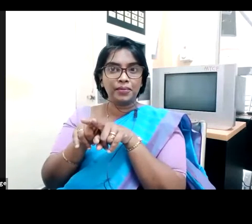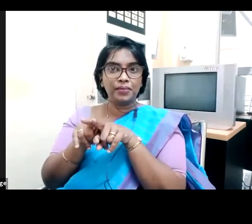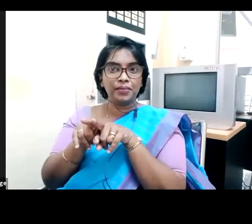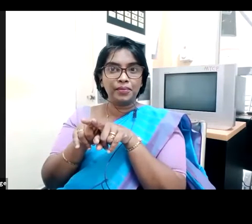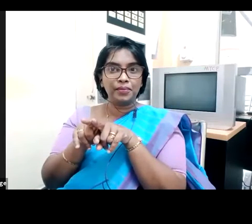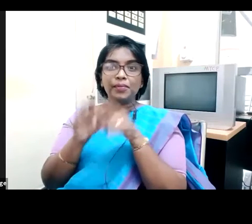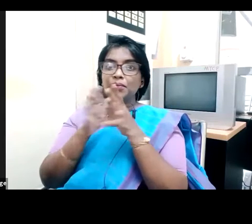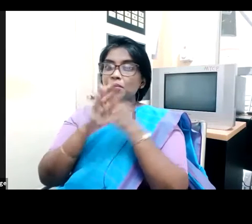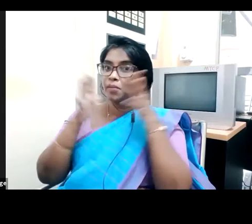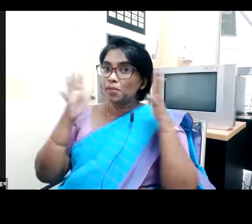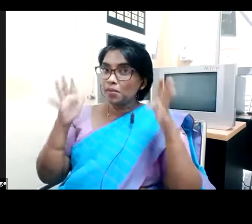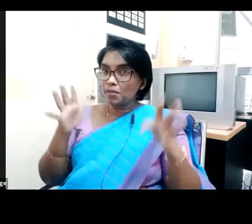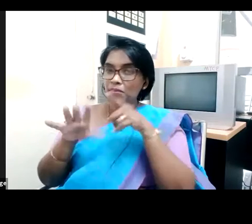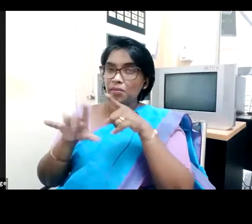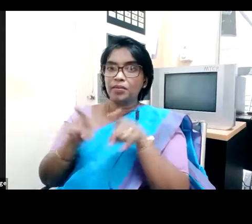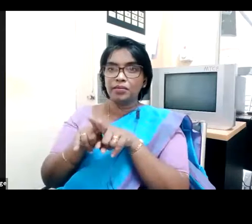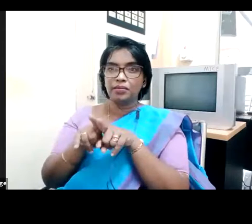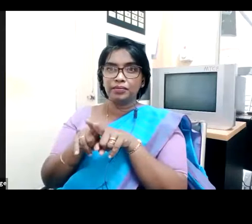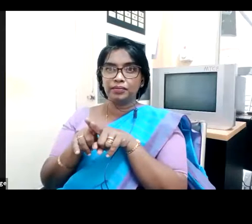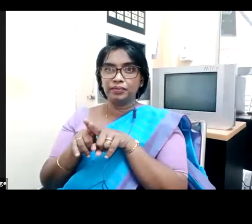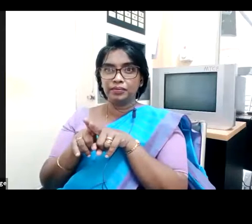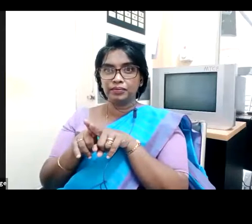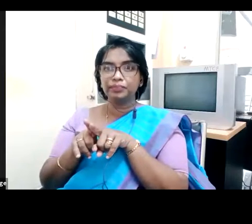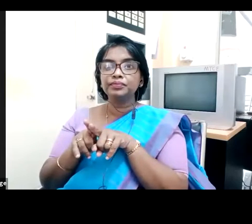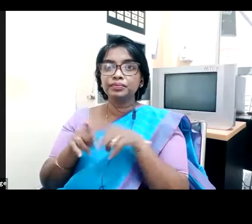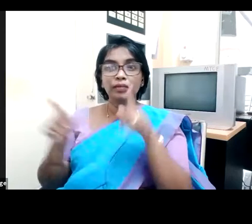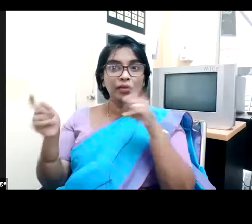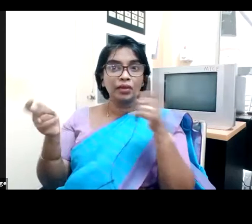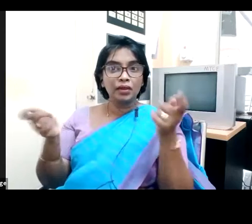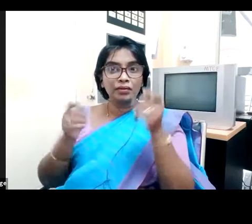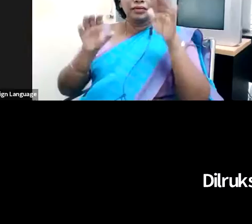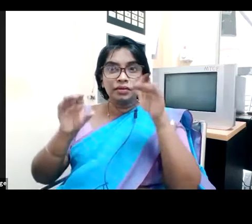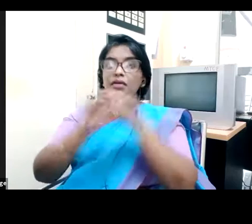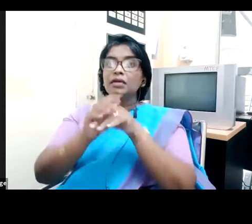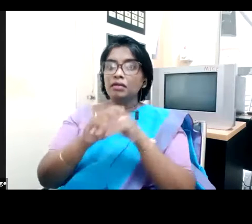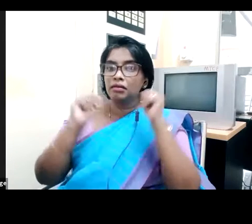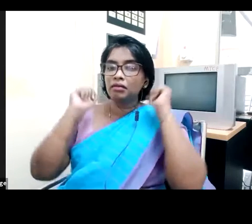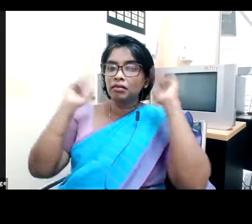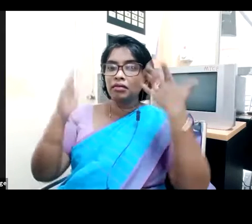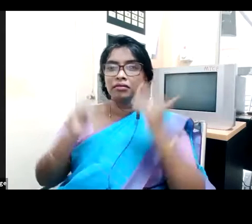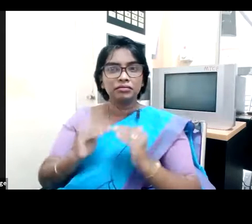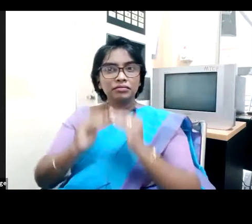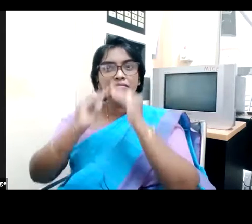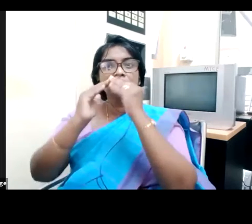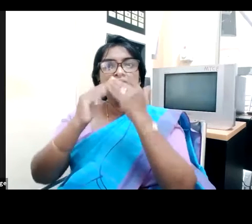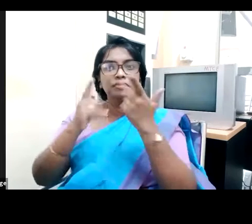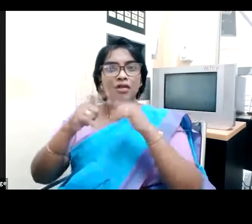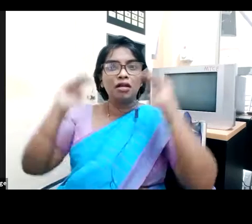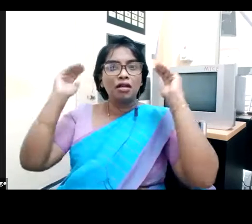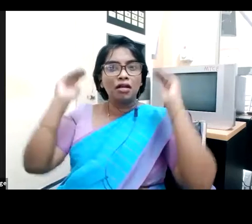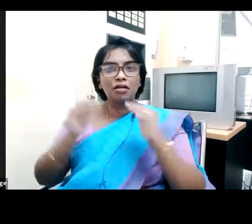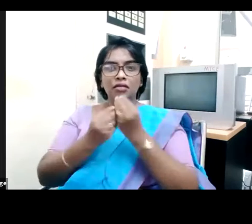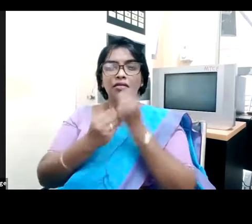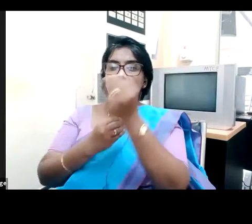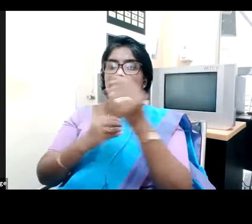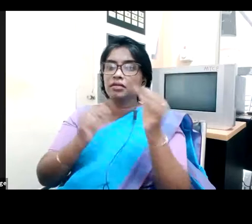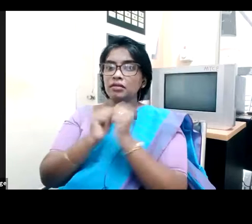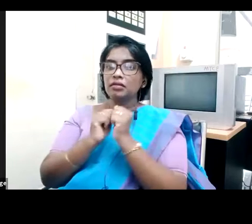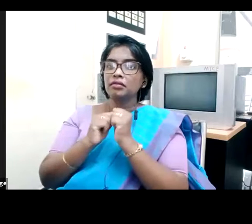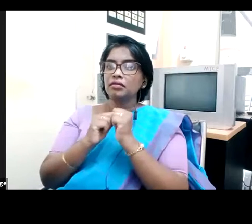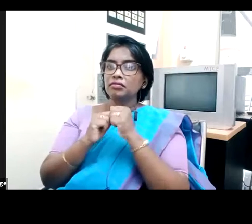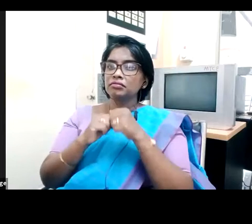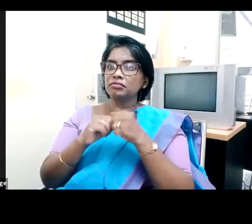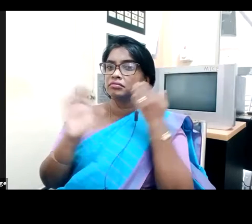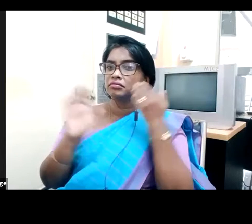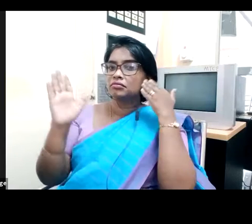and sustainability throughout the supply chain and want to see this implemented as we will build back from this